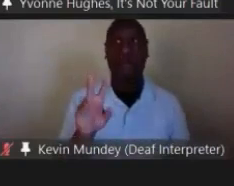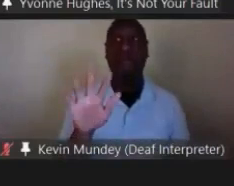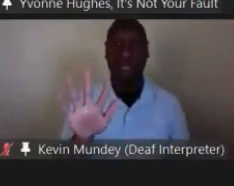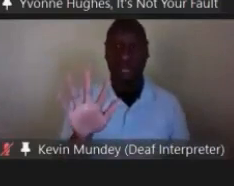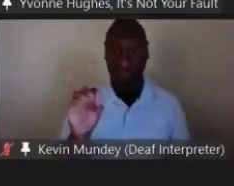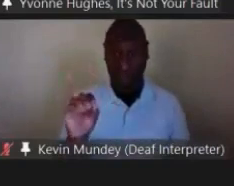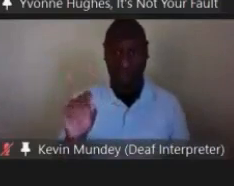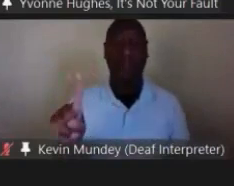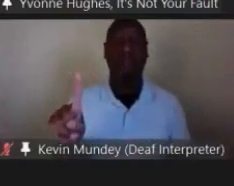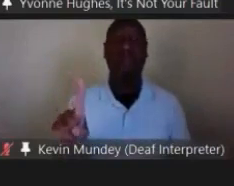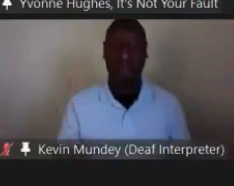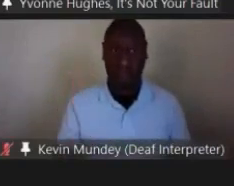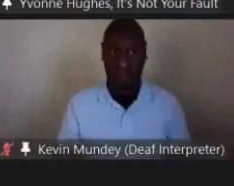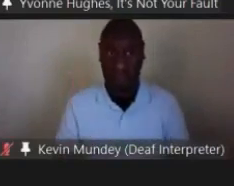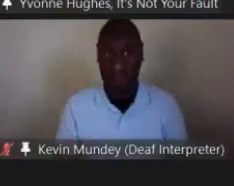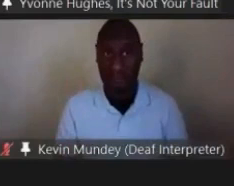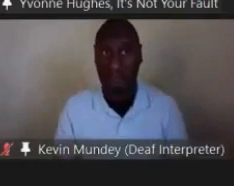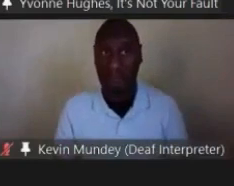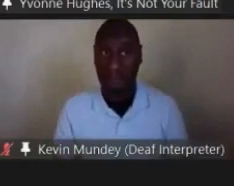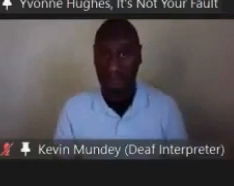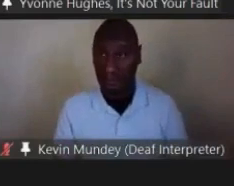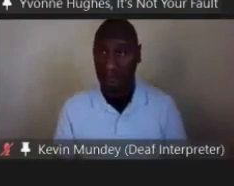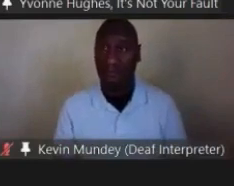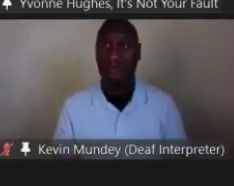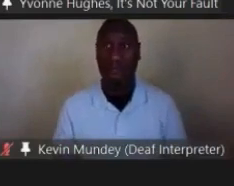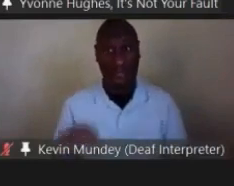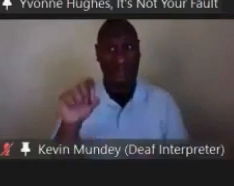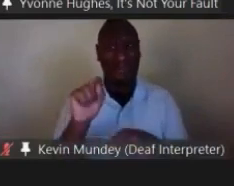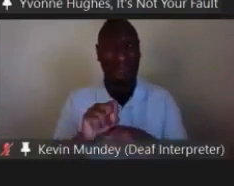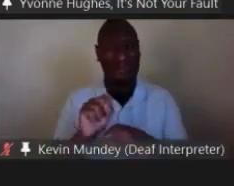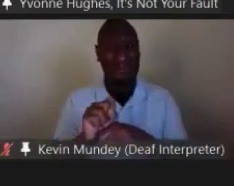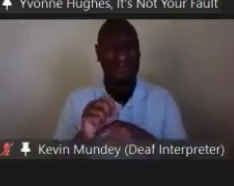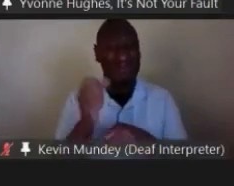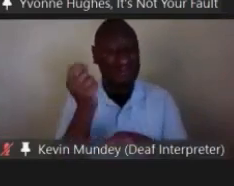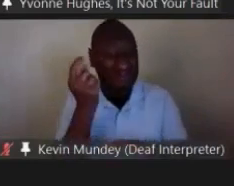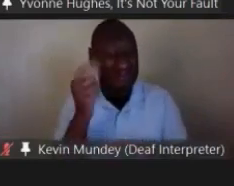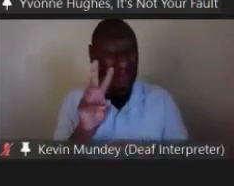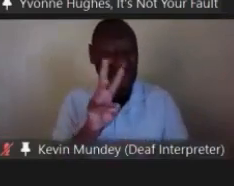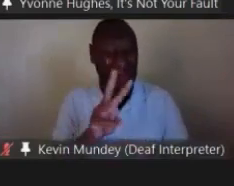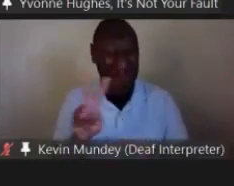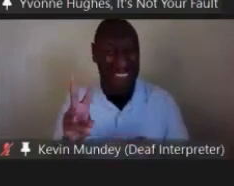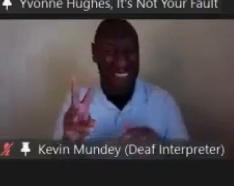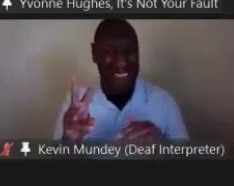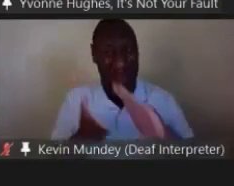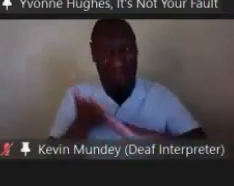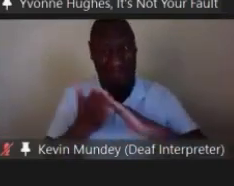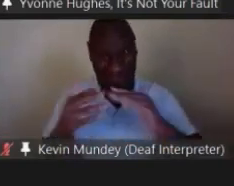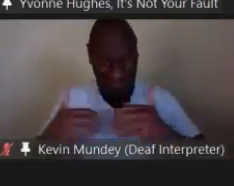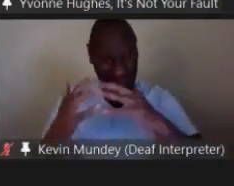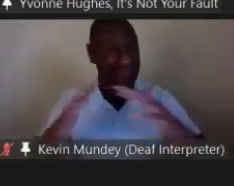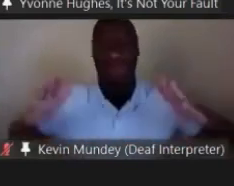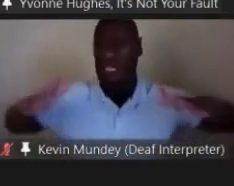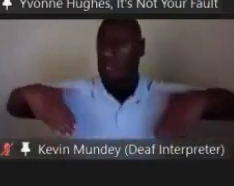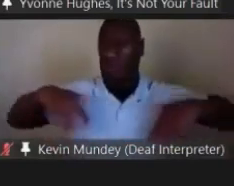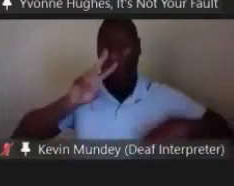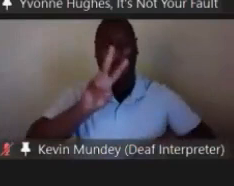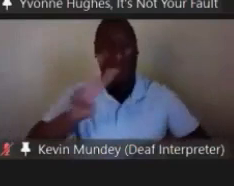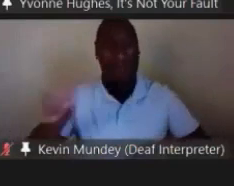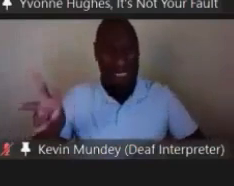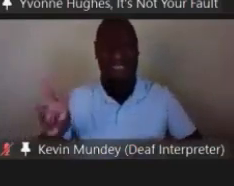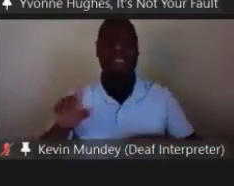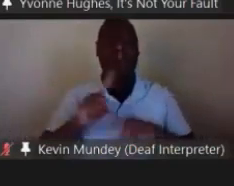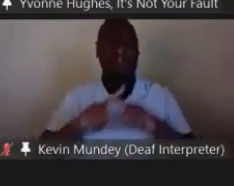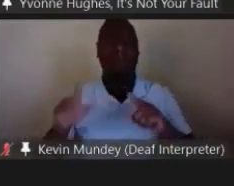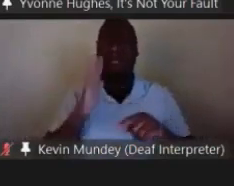215-232-2501. We are working on our website to update it and upgrade it, but you can reach out to